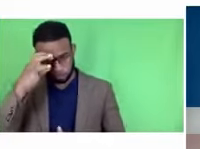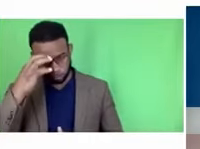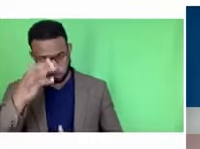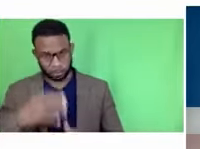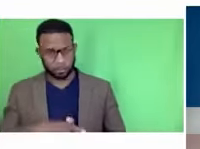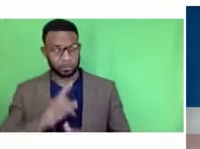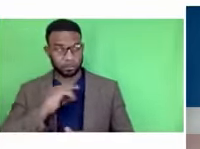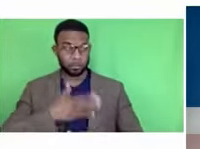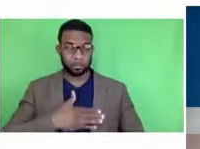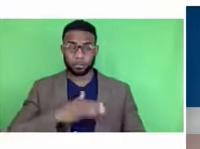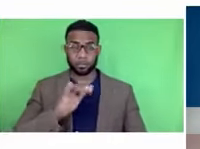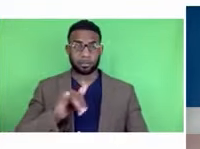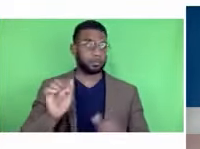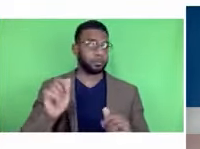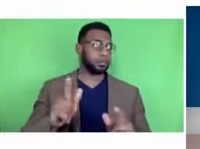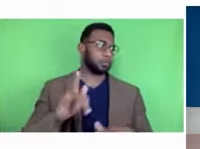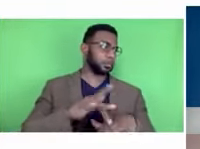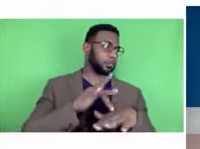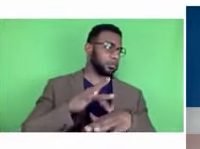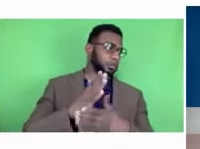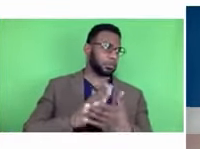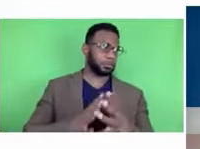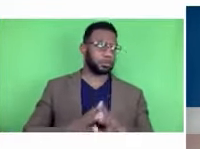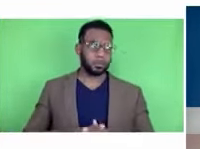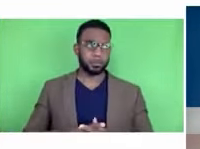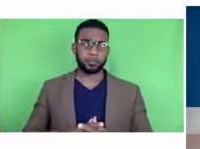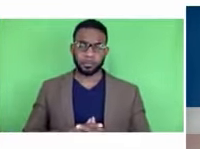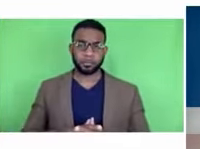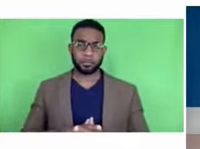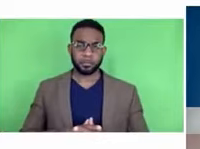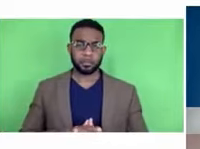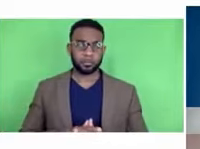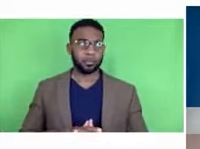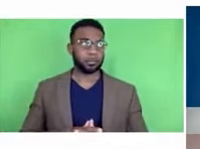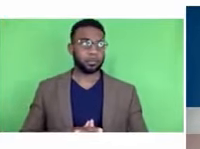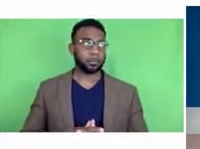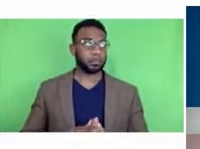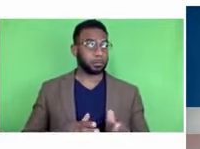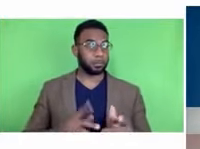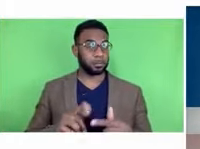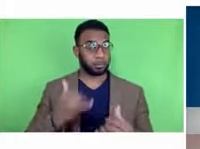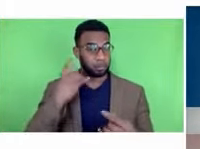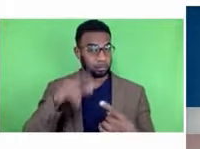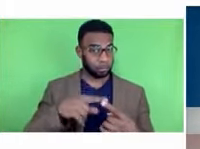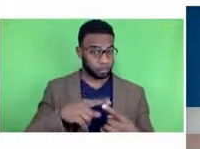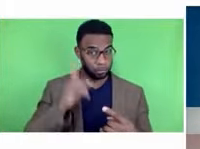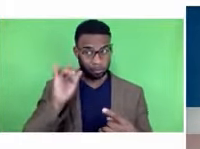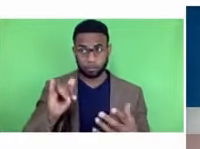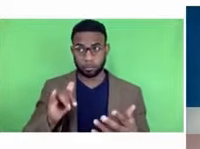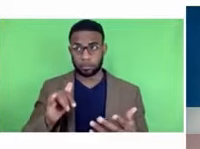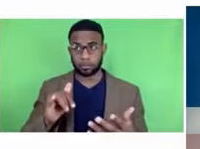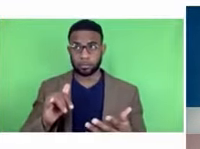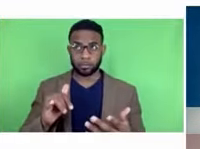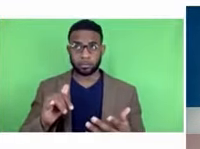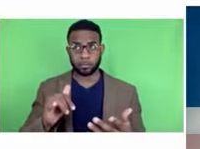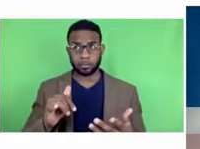appreciate that you all touched on those pieces. That's awesome. And when we think about it in terms of like,